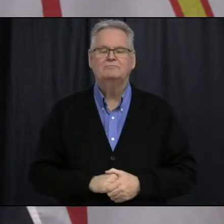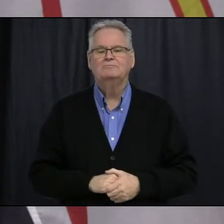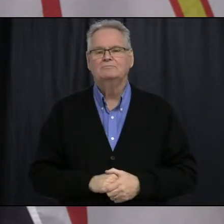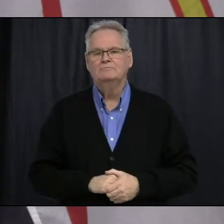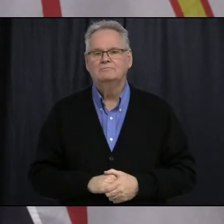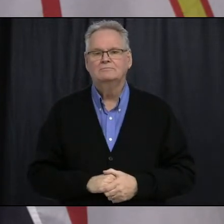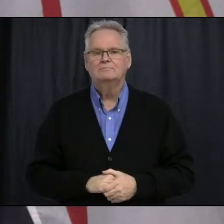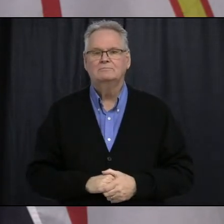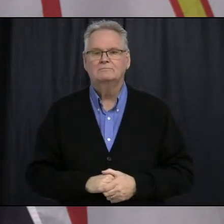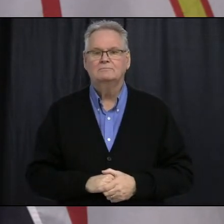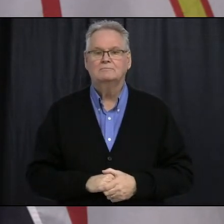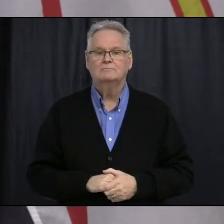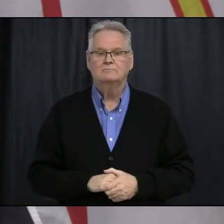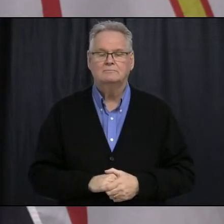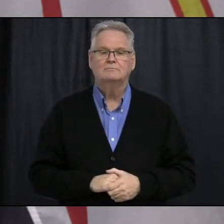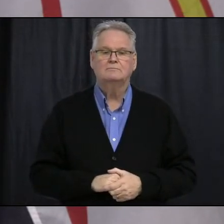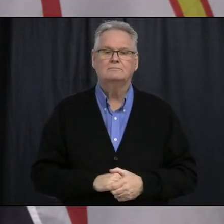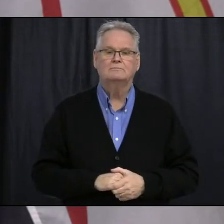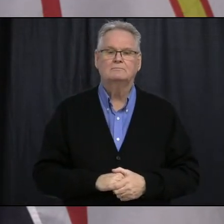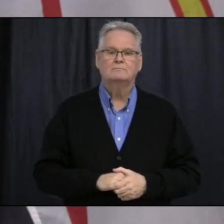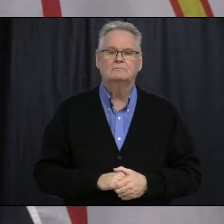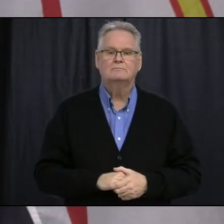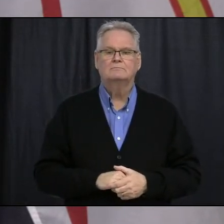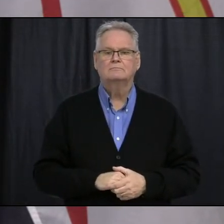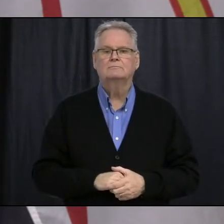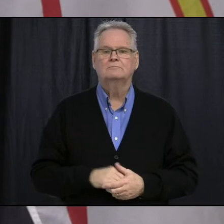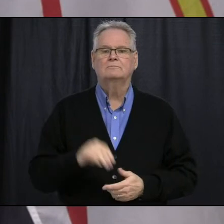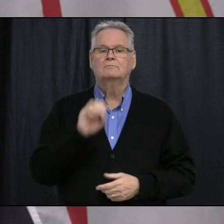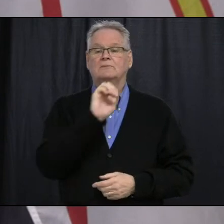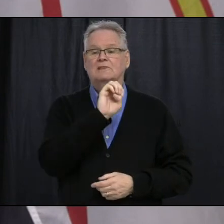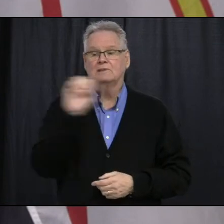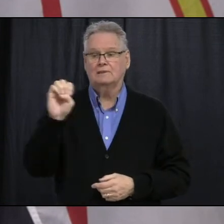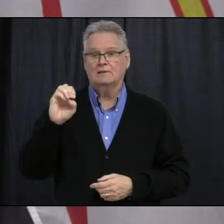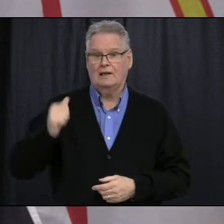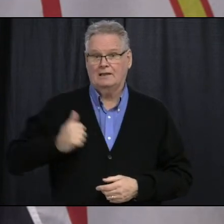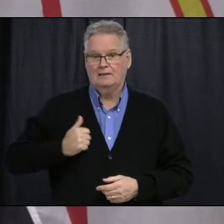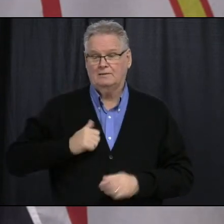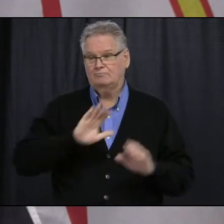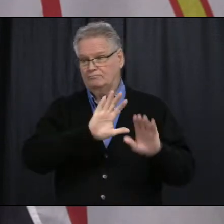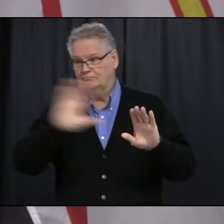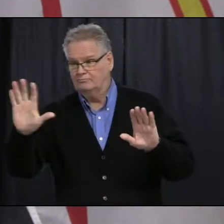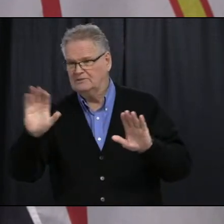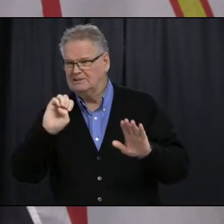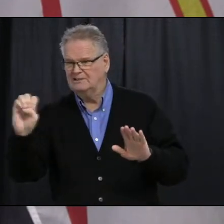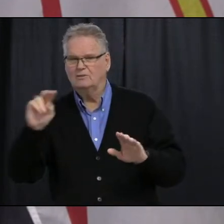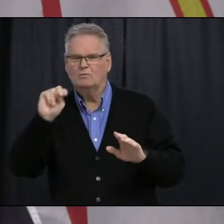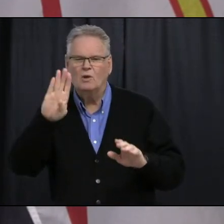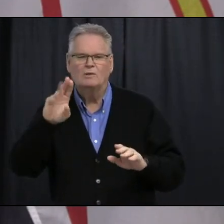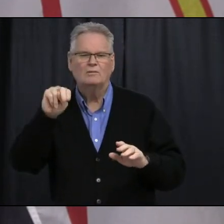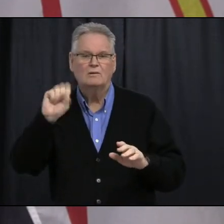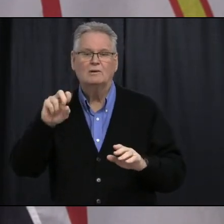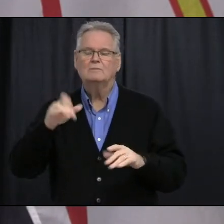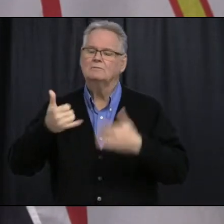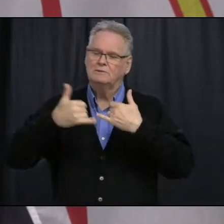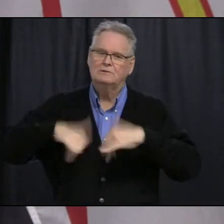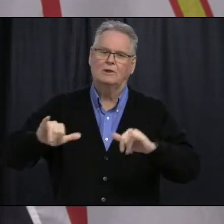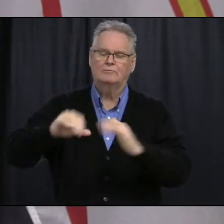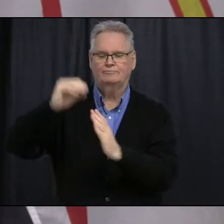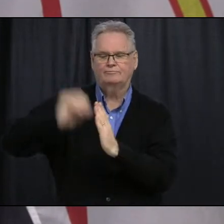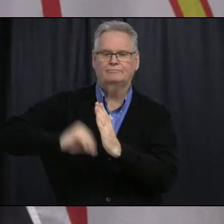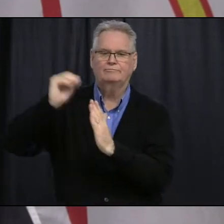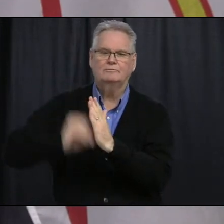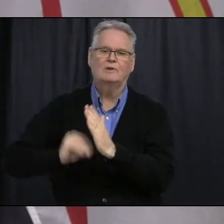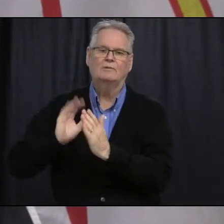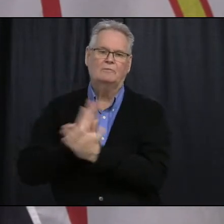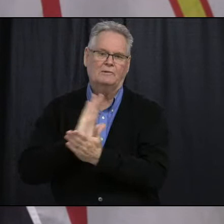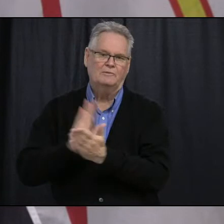Atlantic Canada residents will need to fill out the travel form prior to arrival and show identification at their point of entry to verify that they are residents of one of